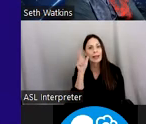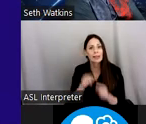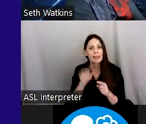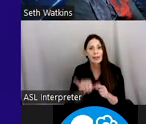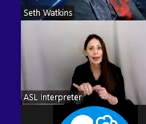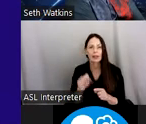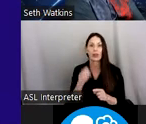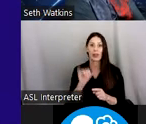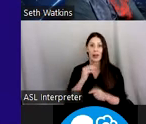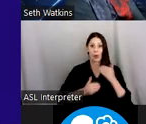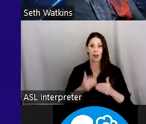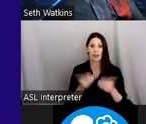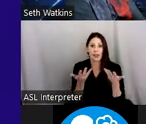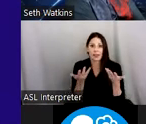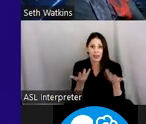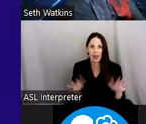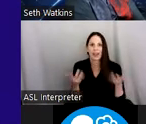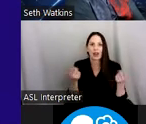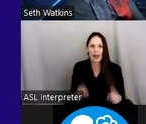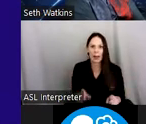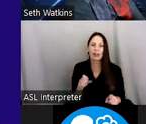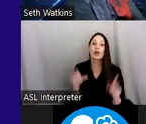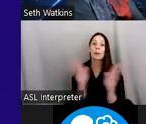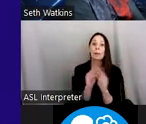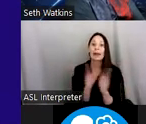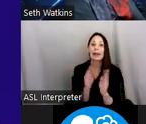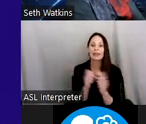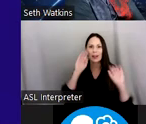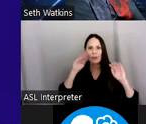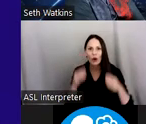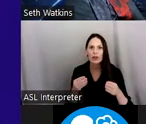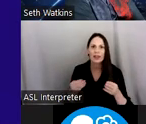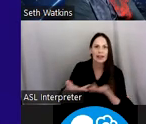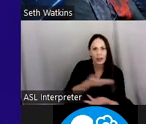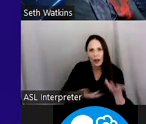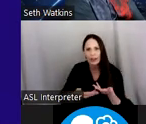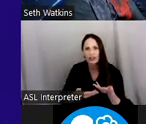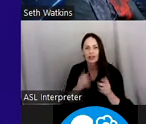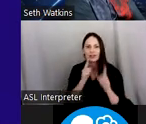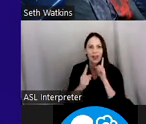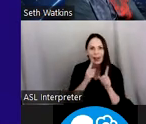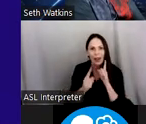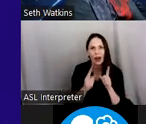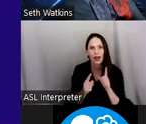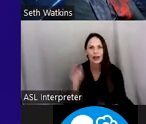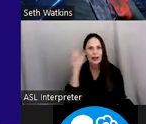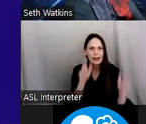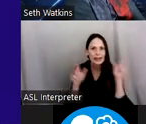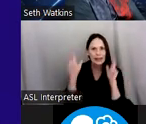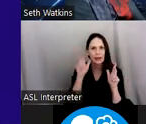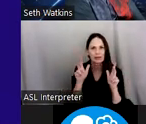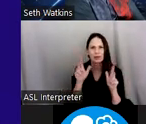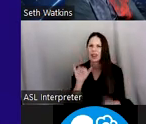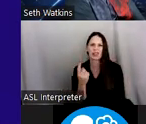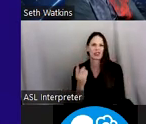that allows us to leave our meetings for interaction and dialogue and listening. So just a suggestion